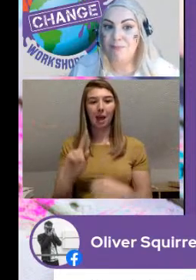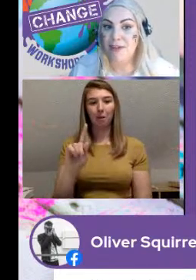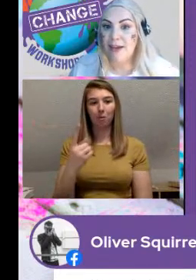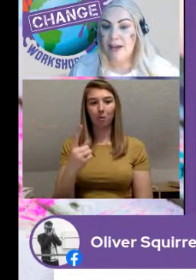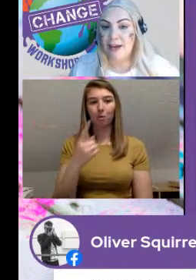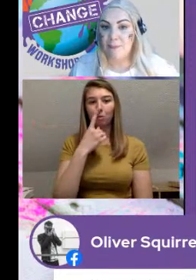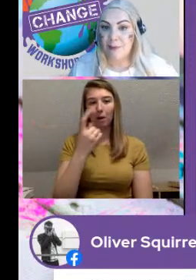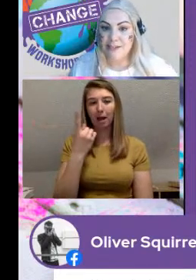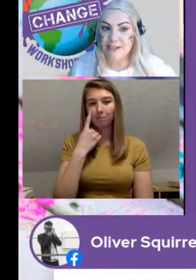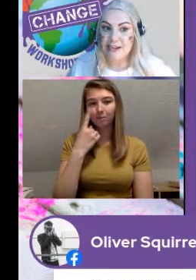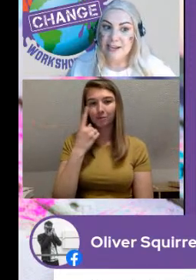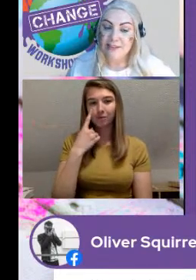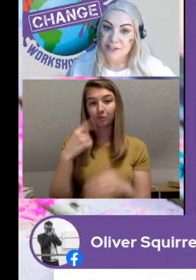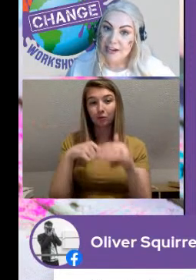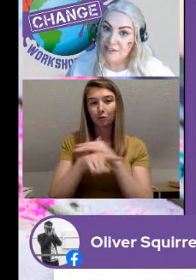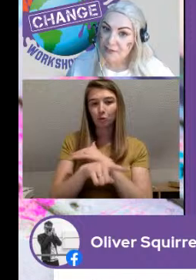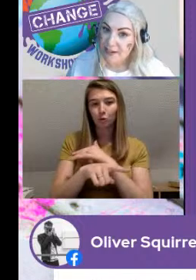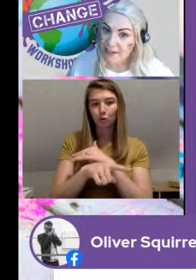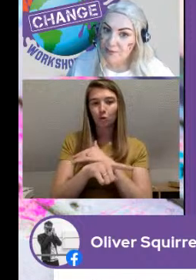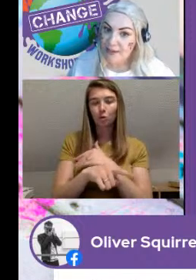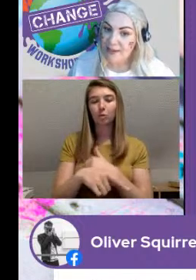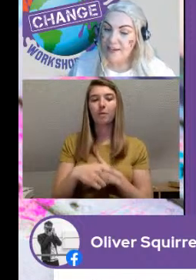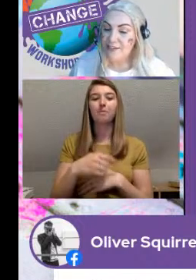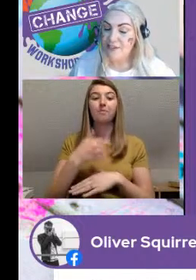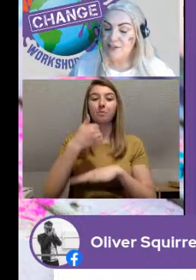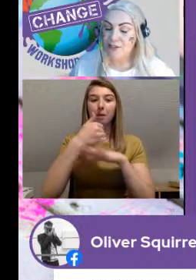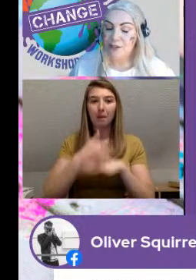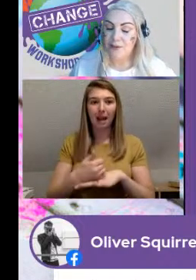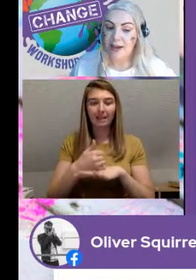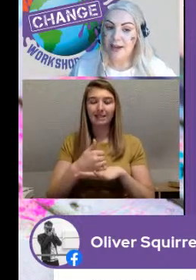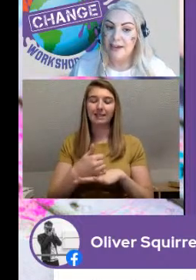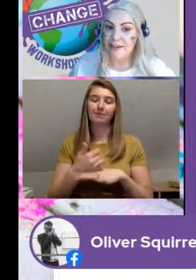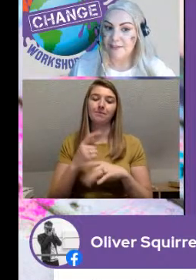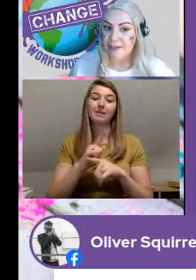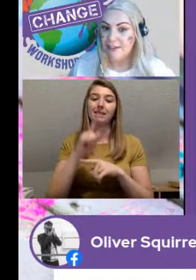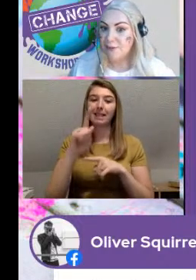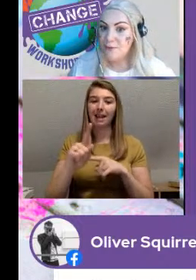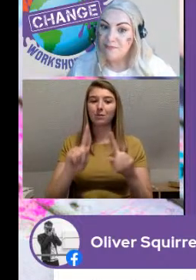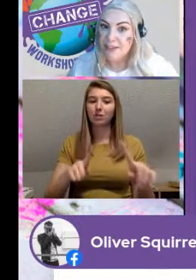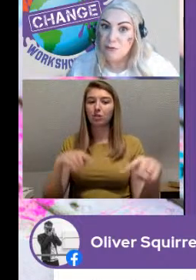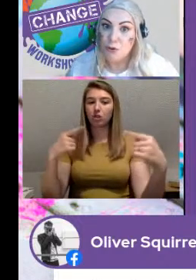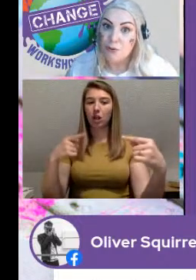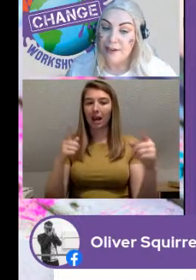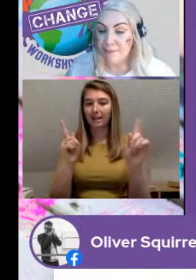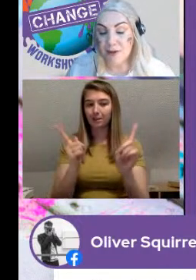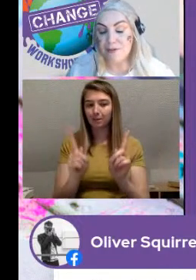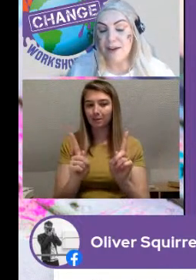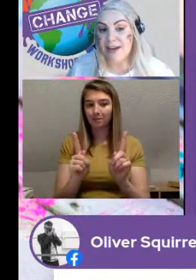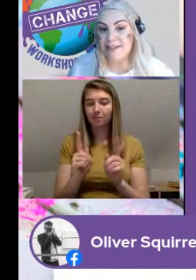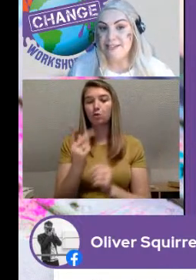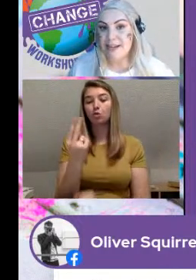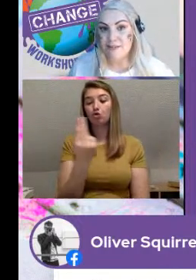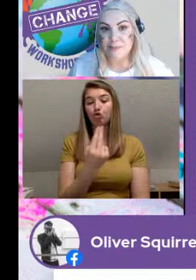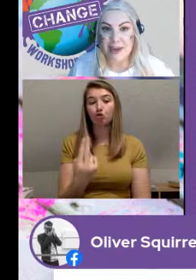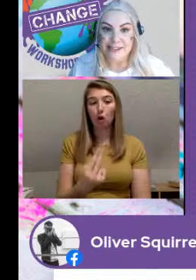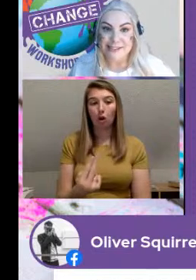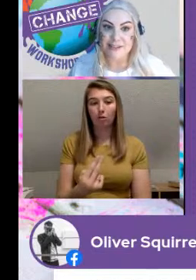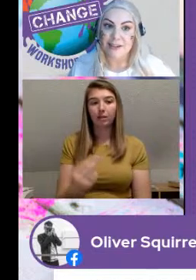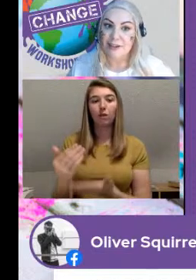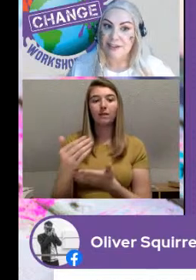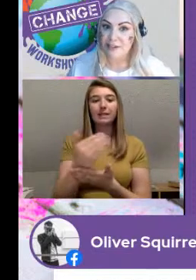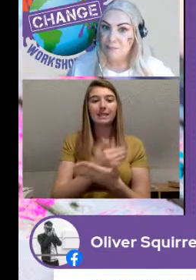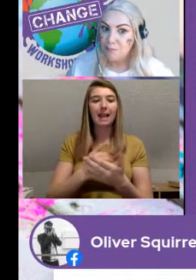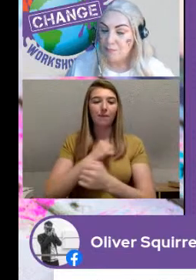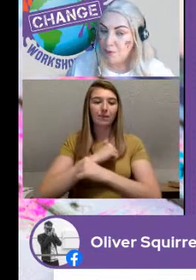YouTube. Basically, the challenge for next week is to do a little drawing of a safe